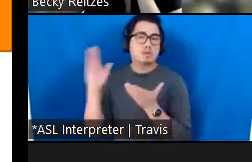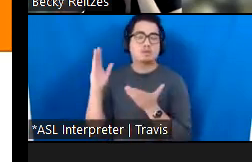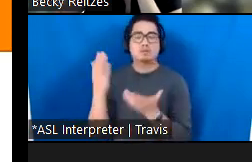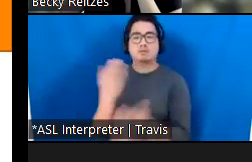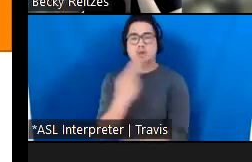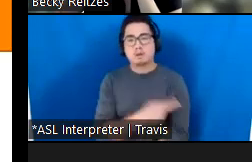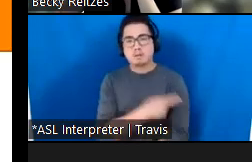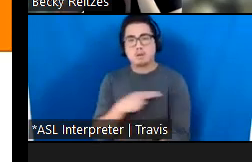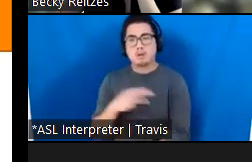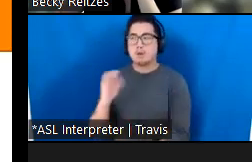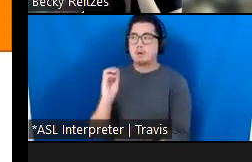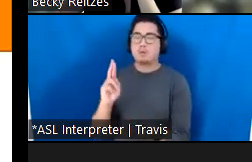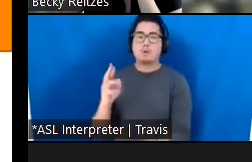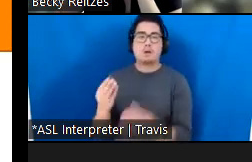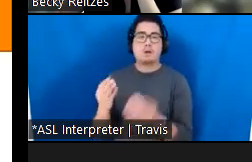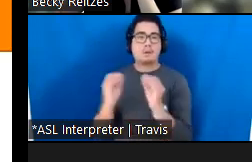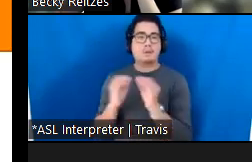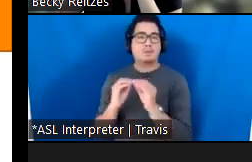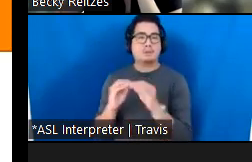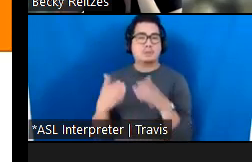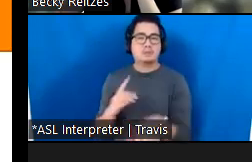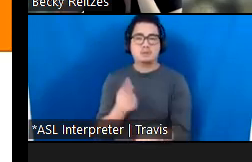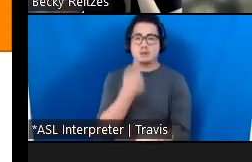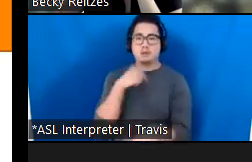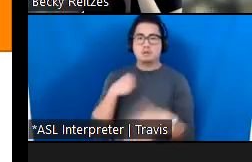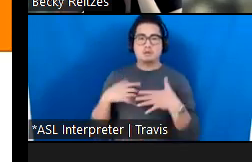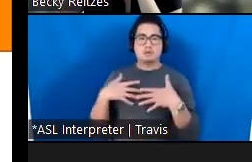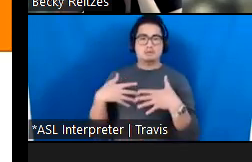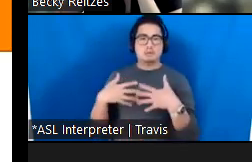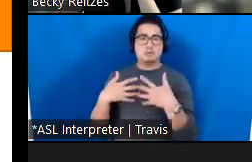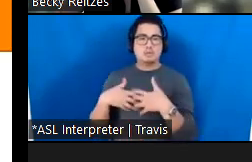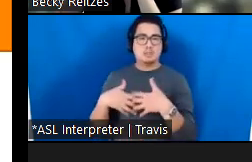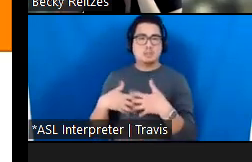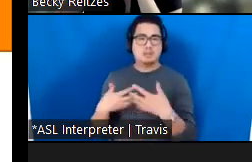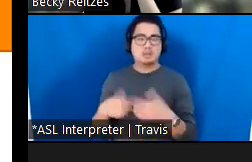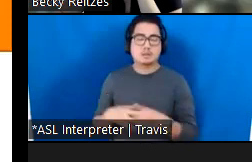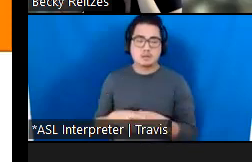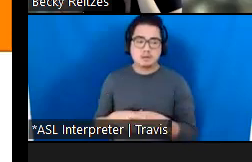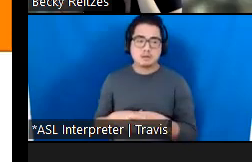have health concerns for